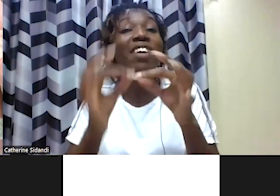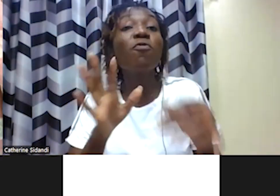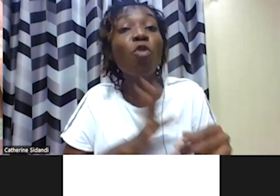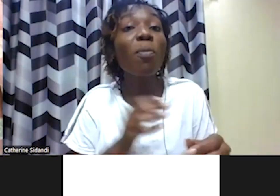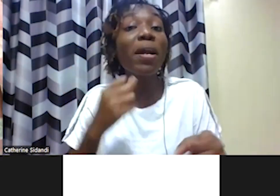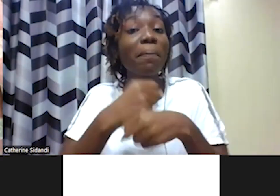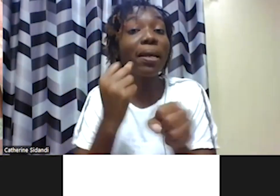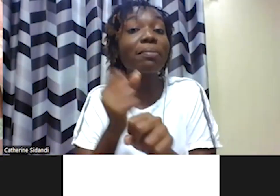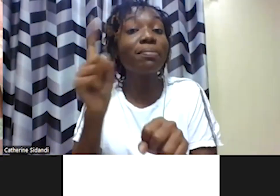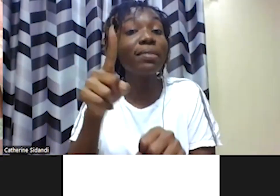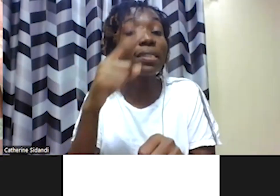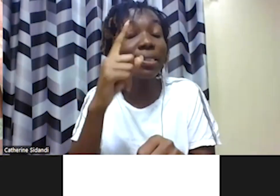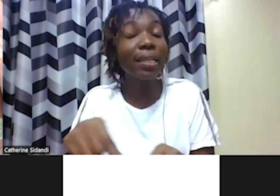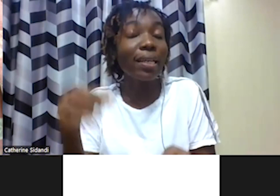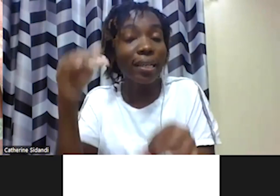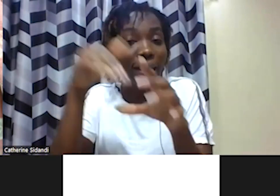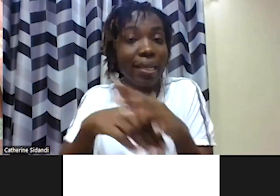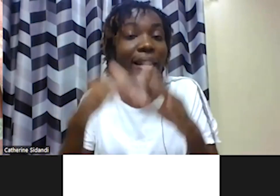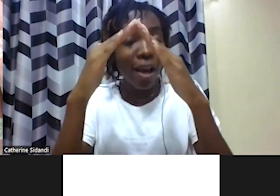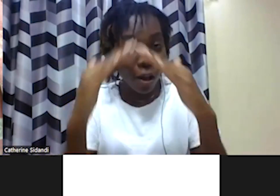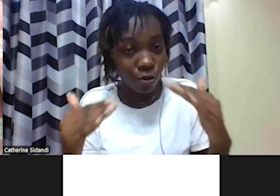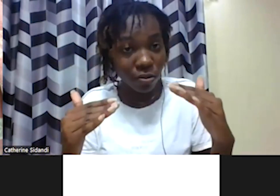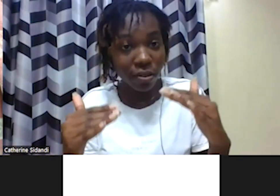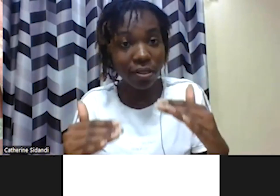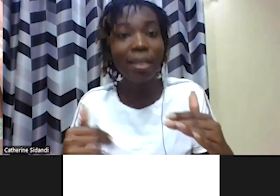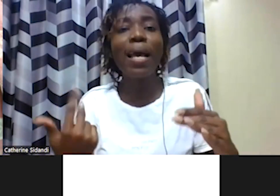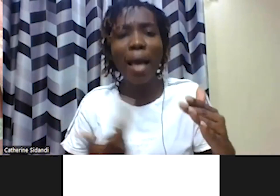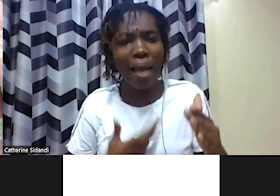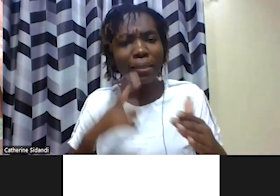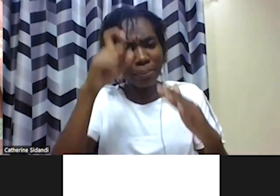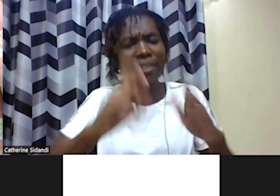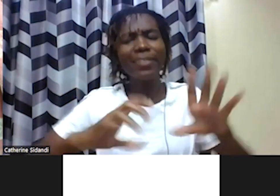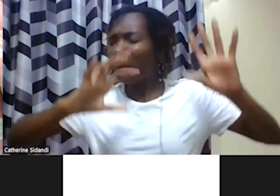on the floor of the house, we cheer